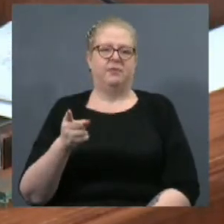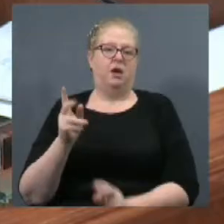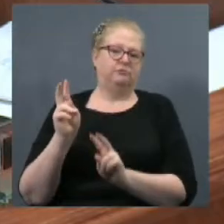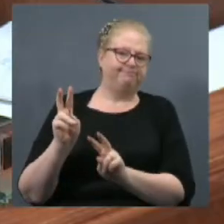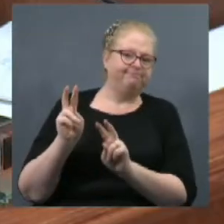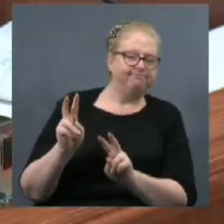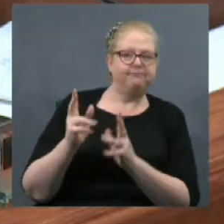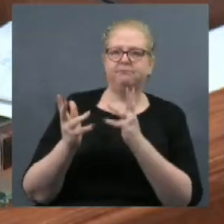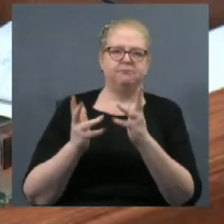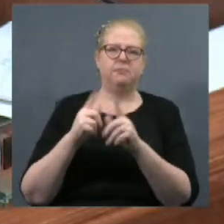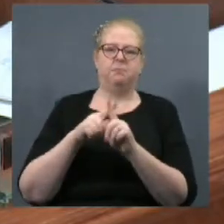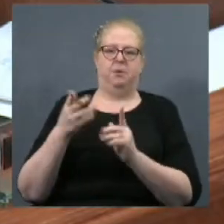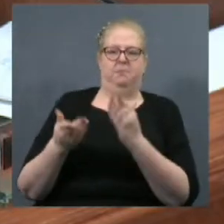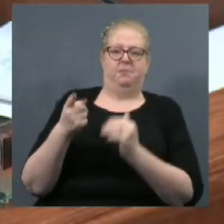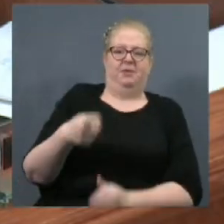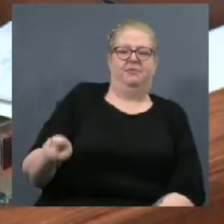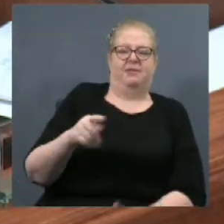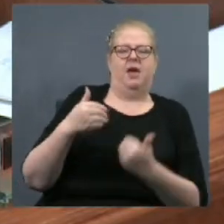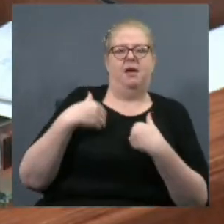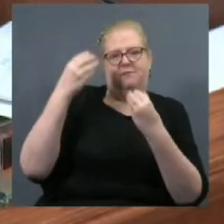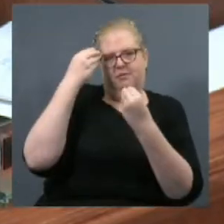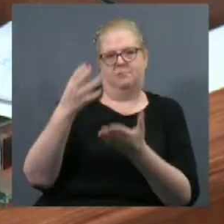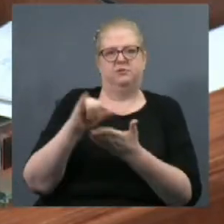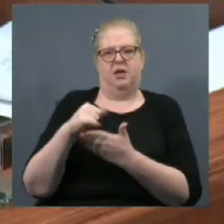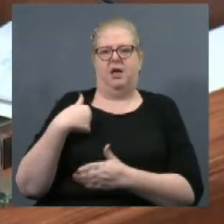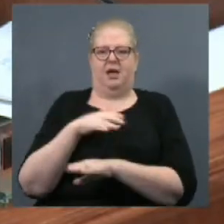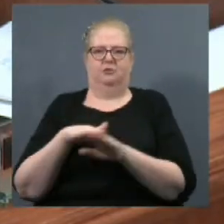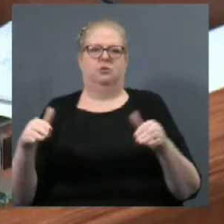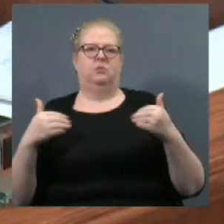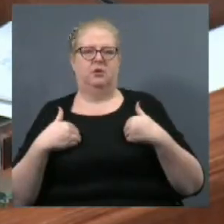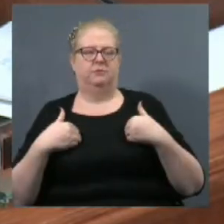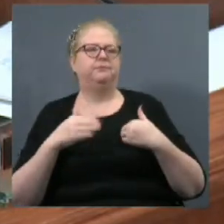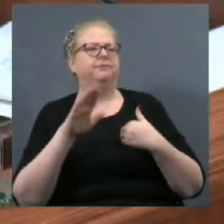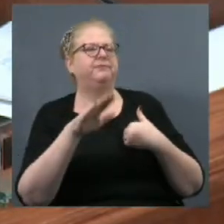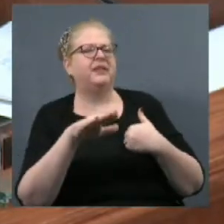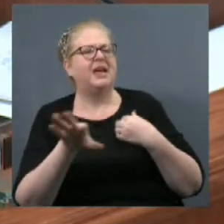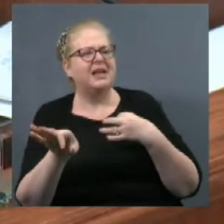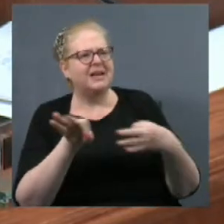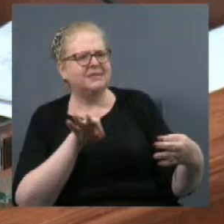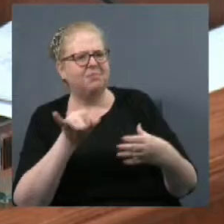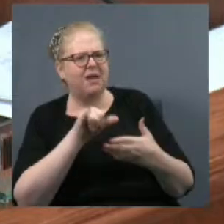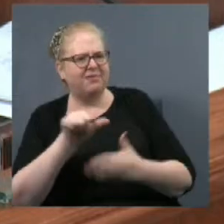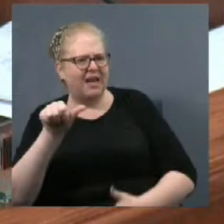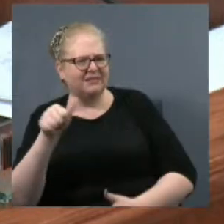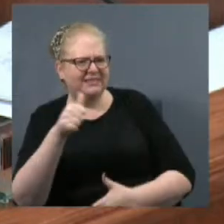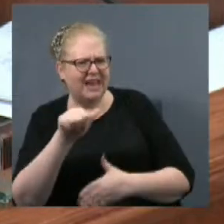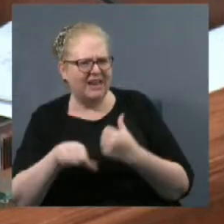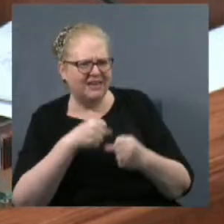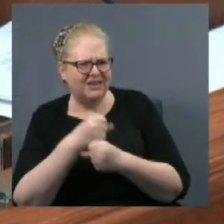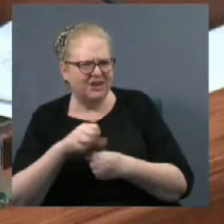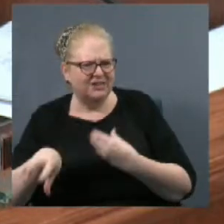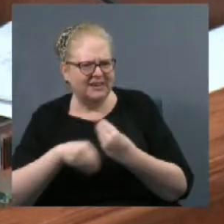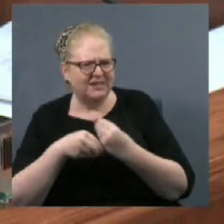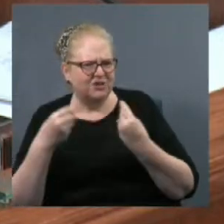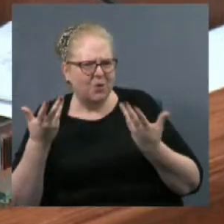have information I don't have. Explain the additional 10 years. Because